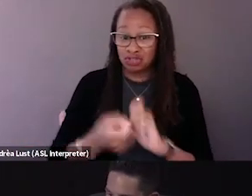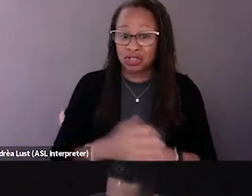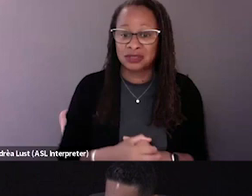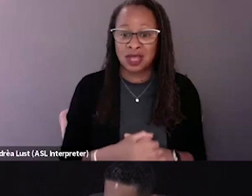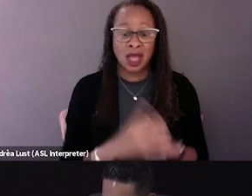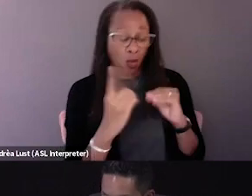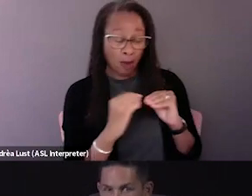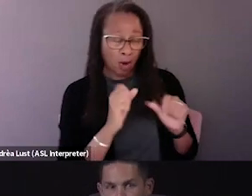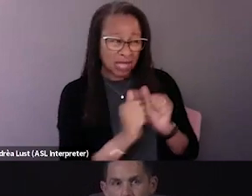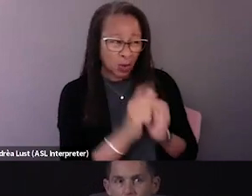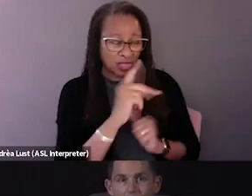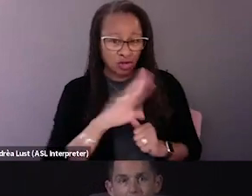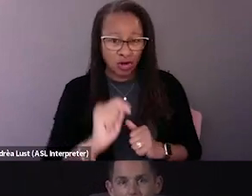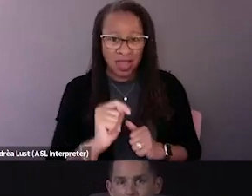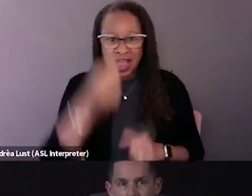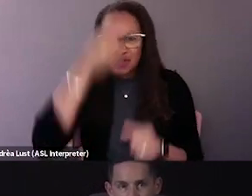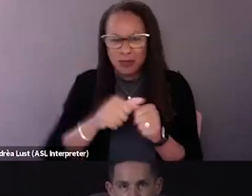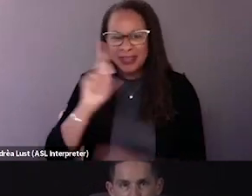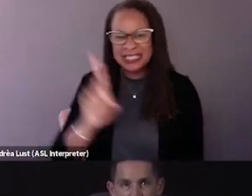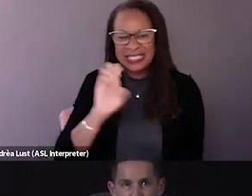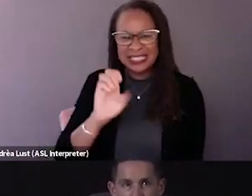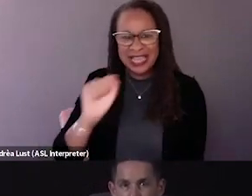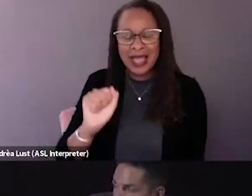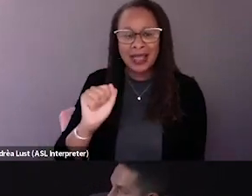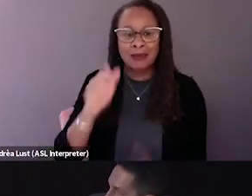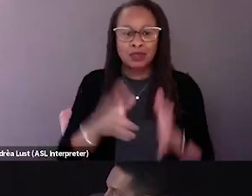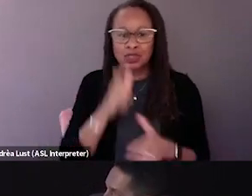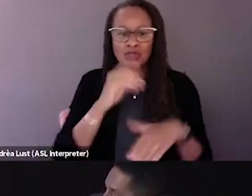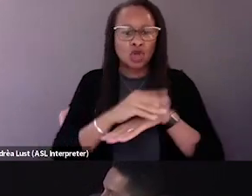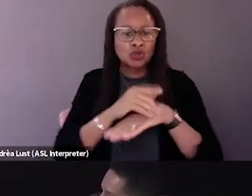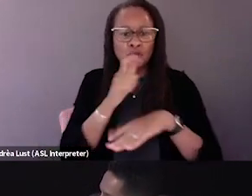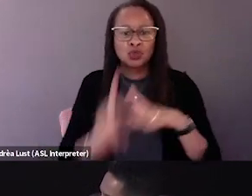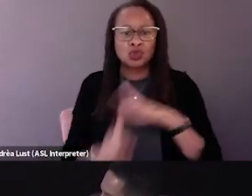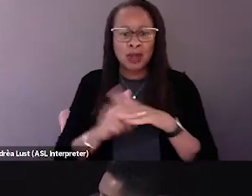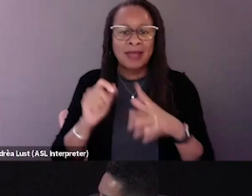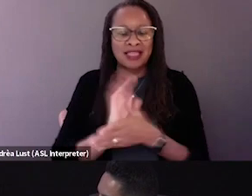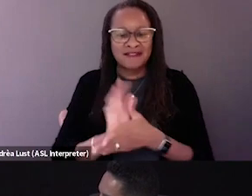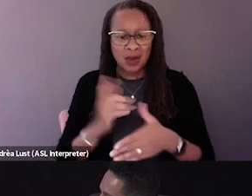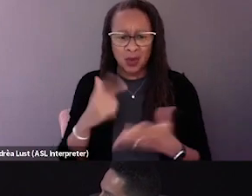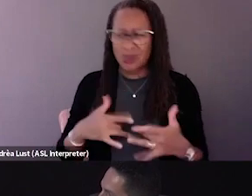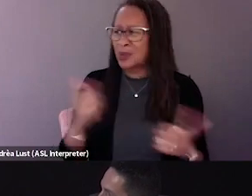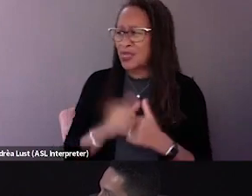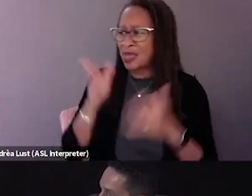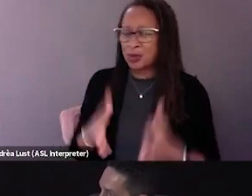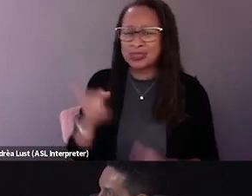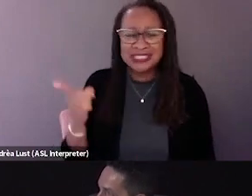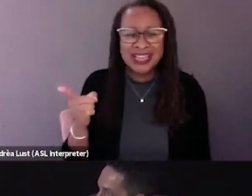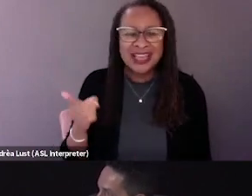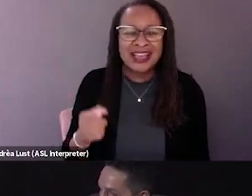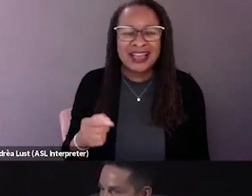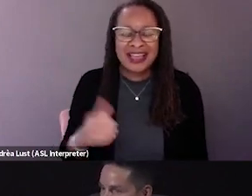one more staying with Kurt, because I don't know, do y'all remember the DEA guy, this consultant who kept showing up in the film? What was with this guy, Kurt? I mean, you